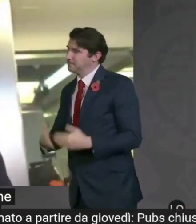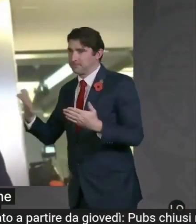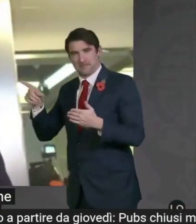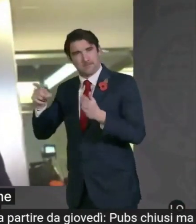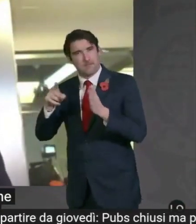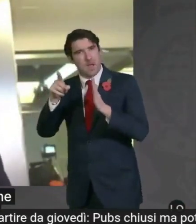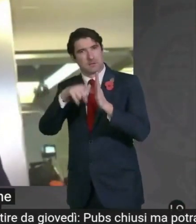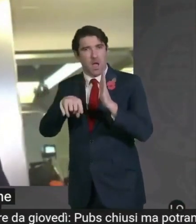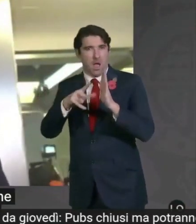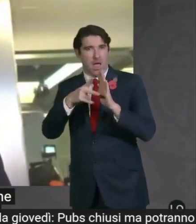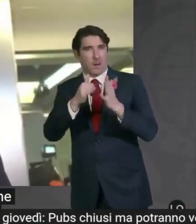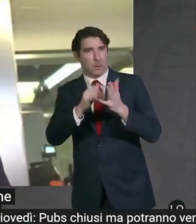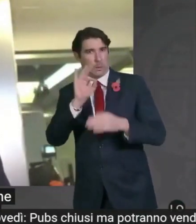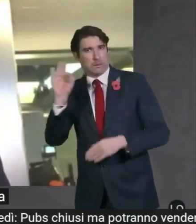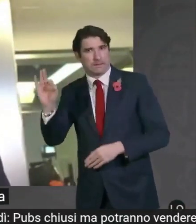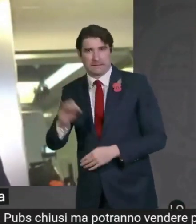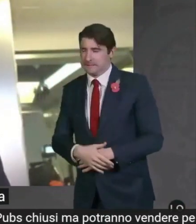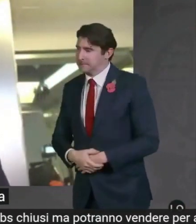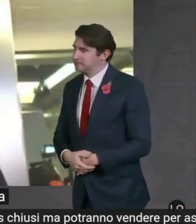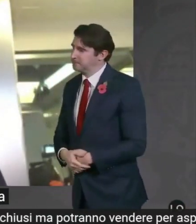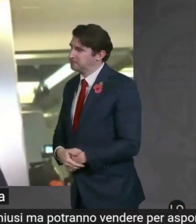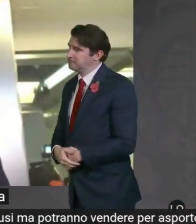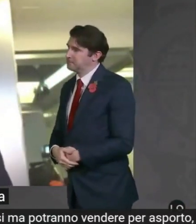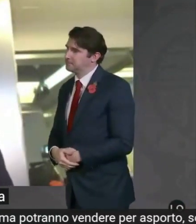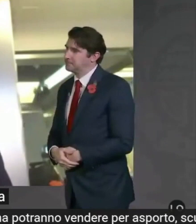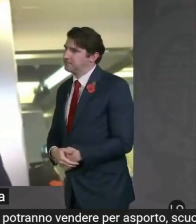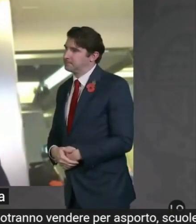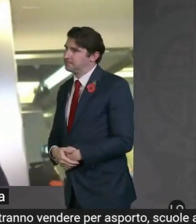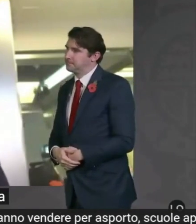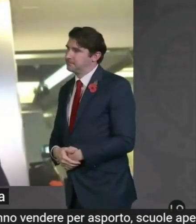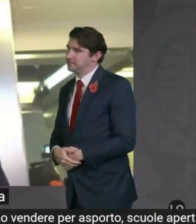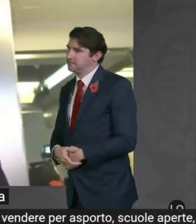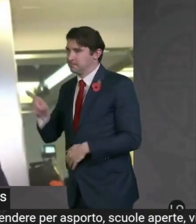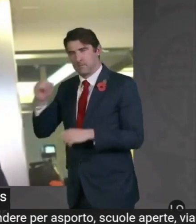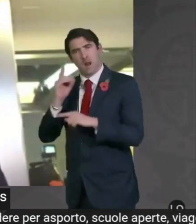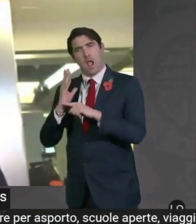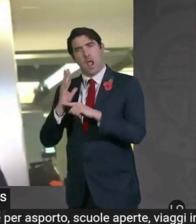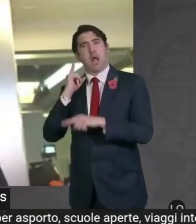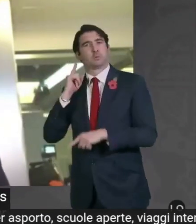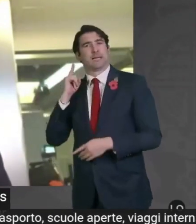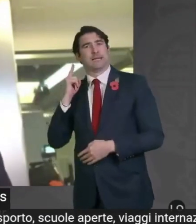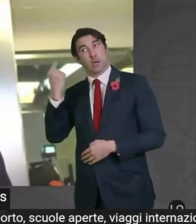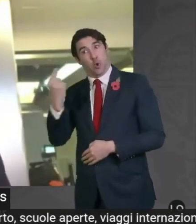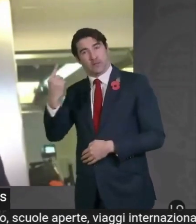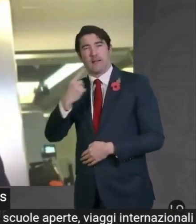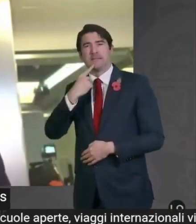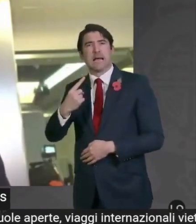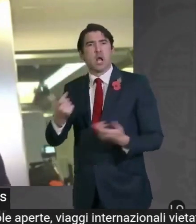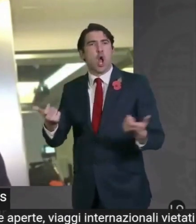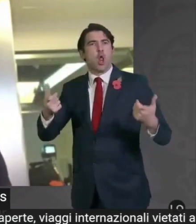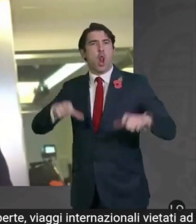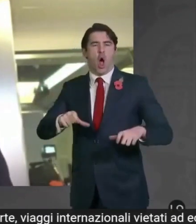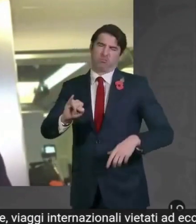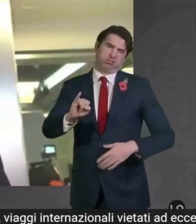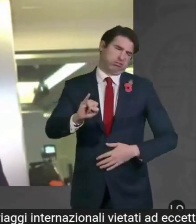you said recently a national lockdown would be a disaster, but many people watching this tonight will conclude that